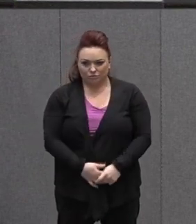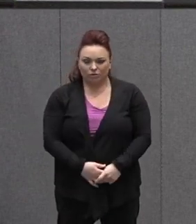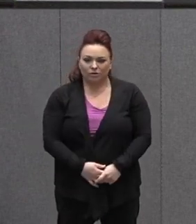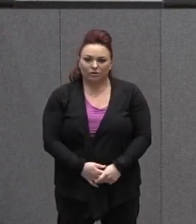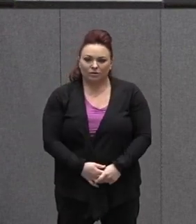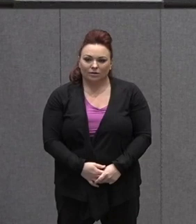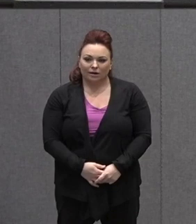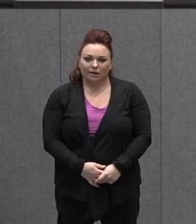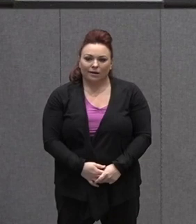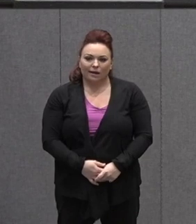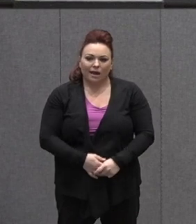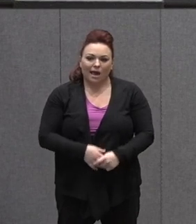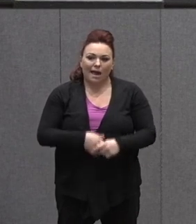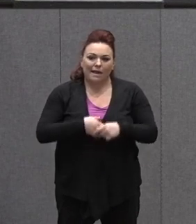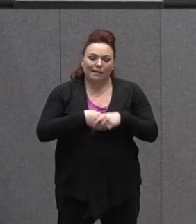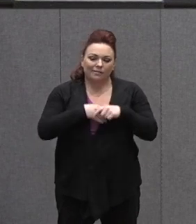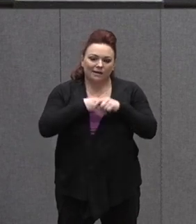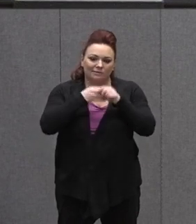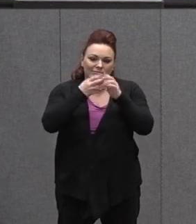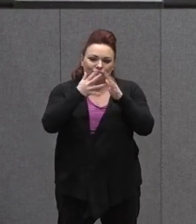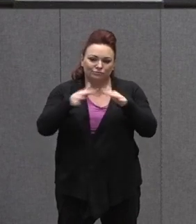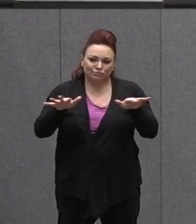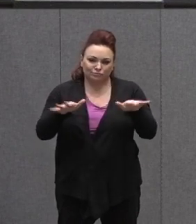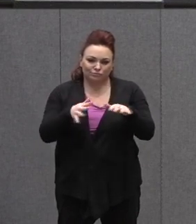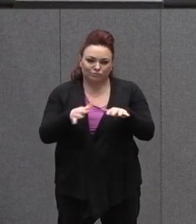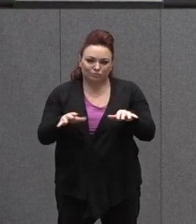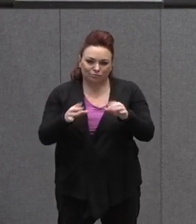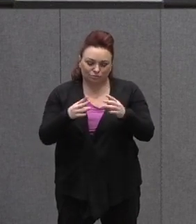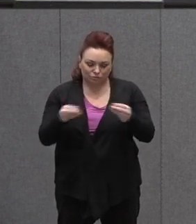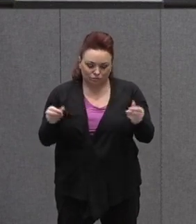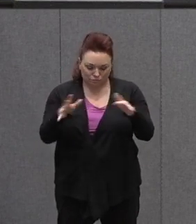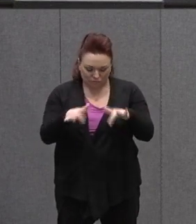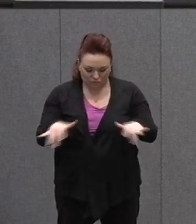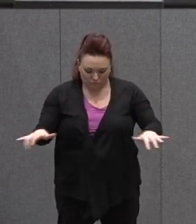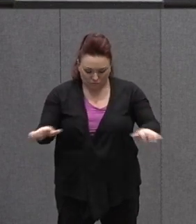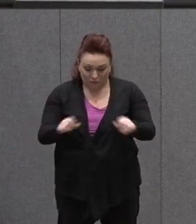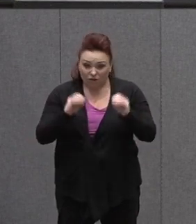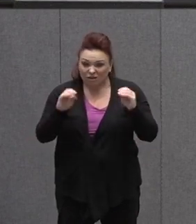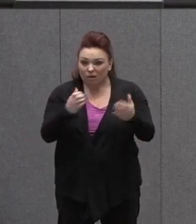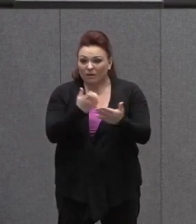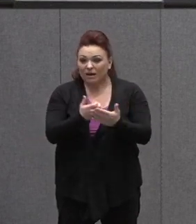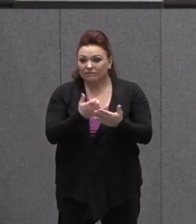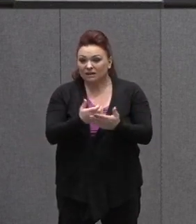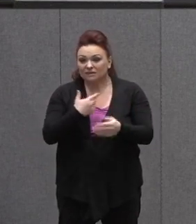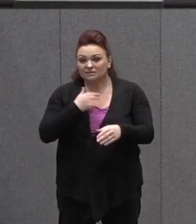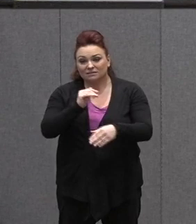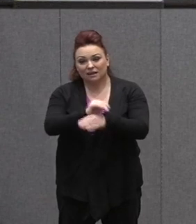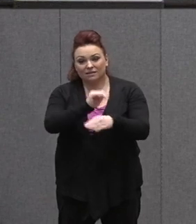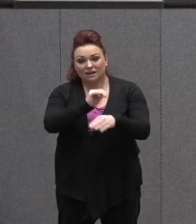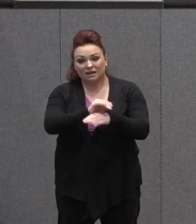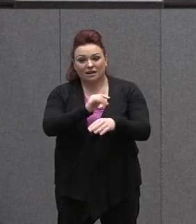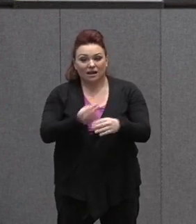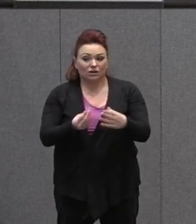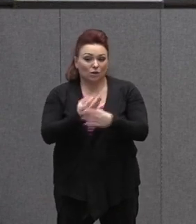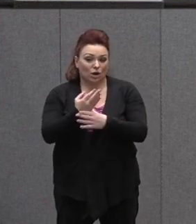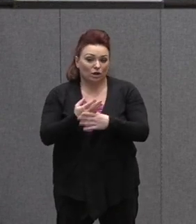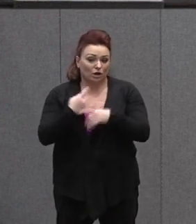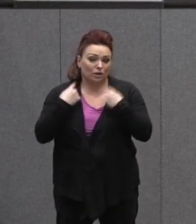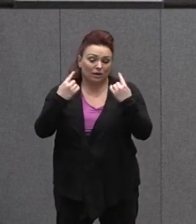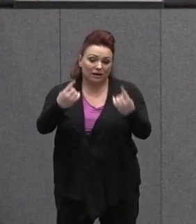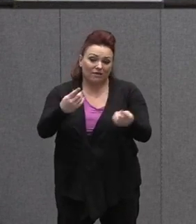and then fell until there was no evidence that the night gardener had ever been to Grimlock Lane.